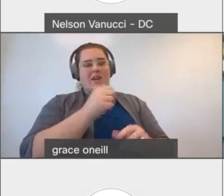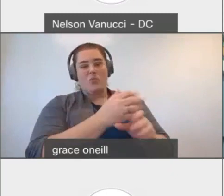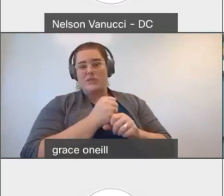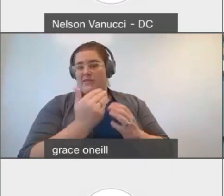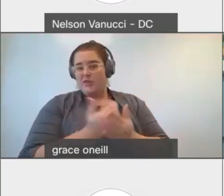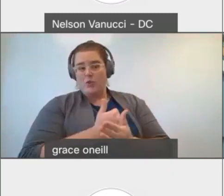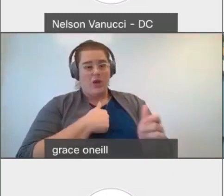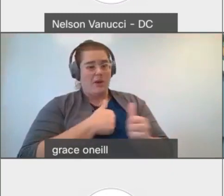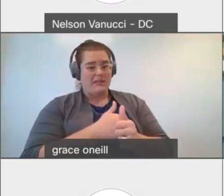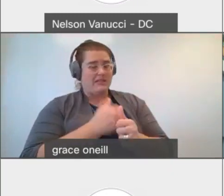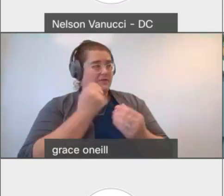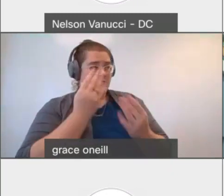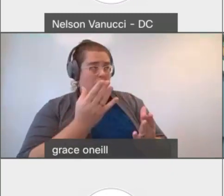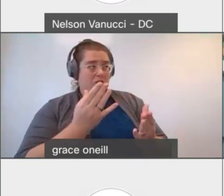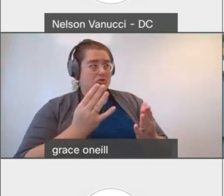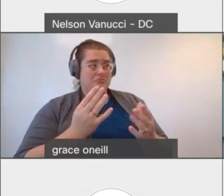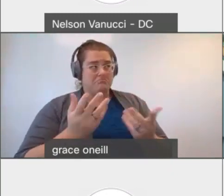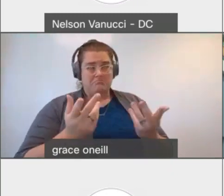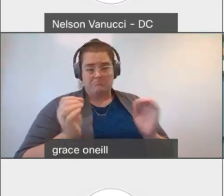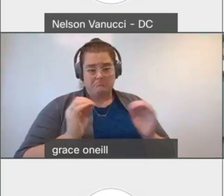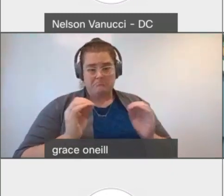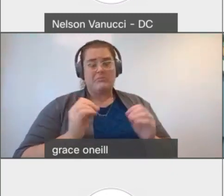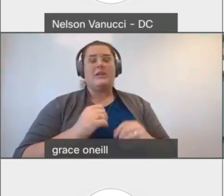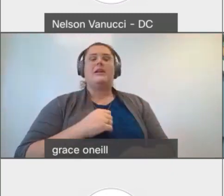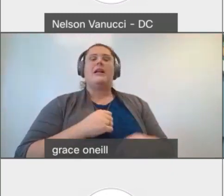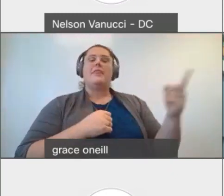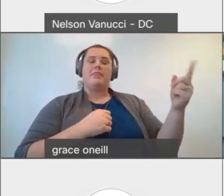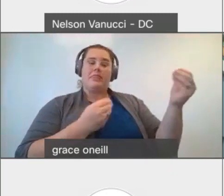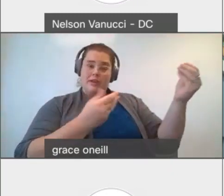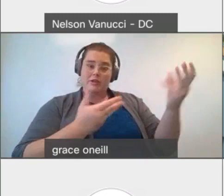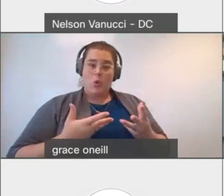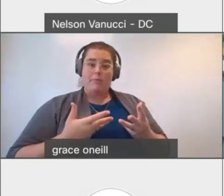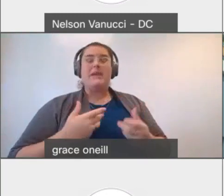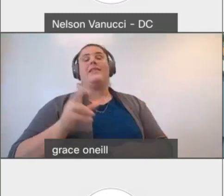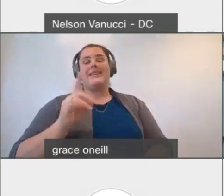information. All I was told was that they added